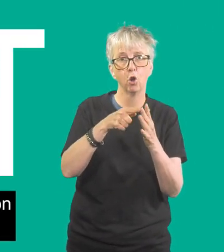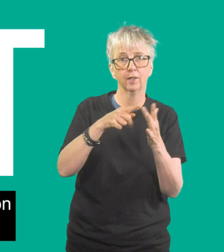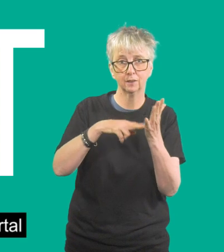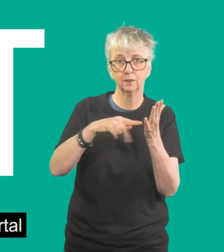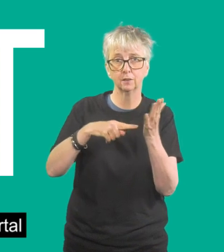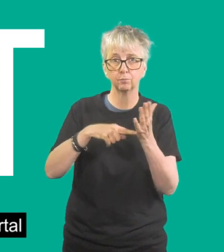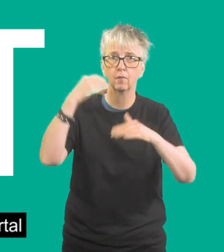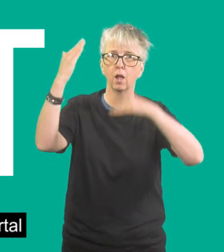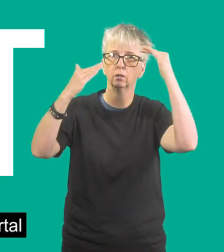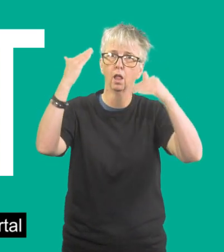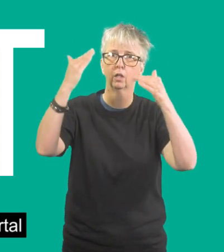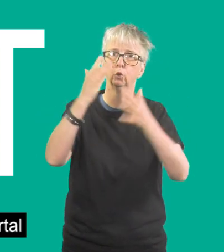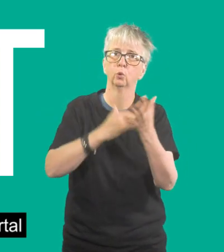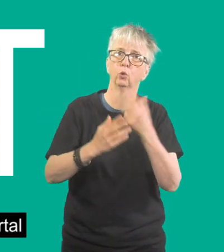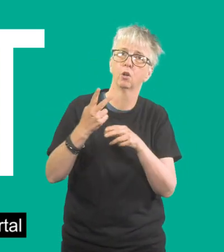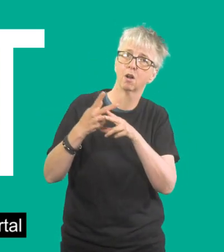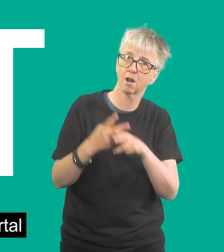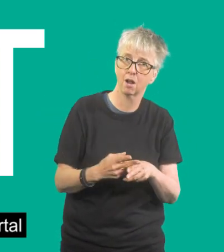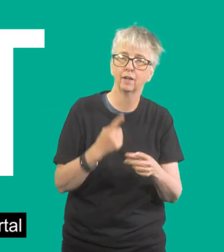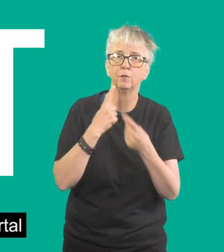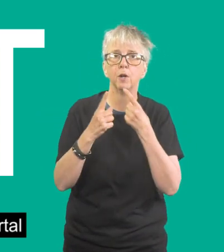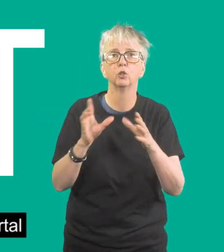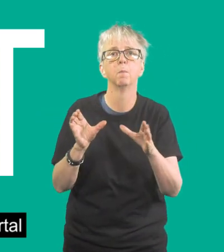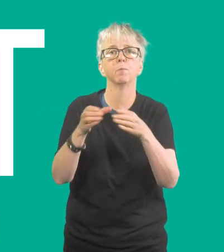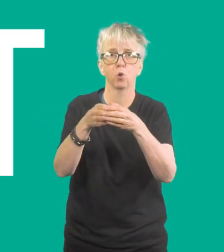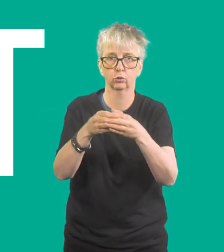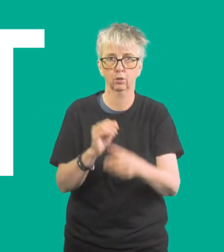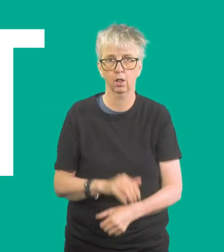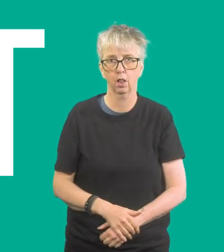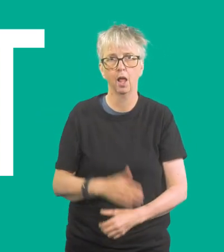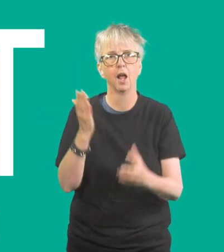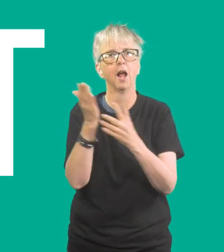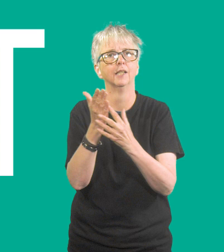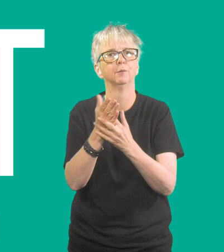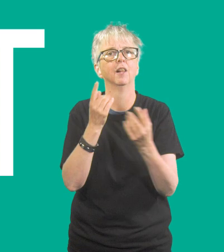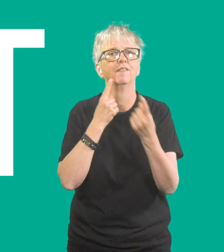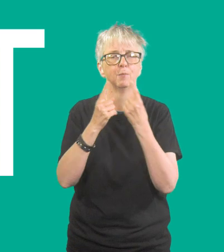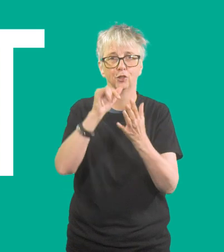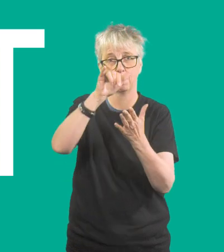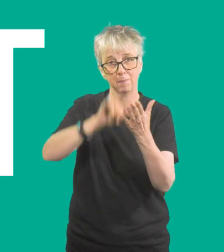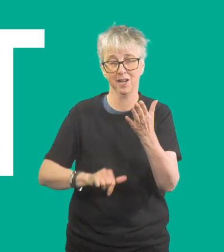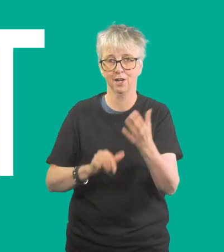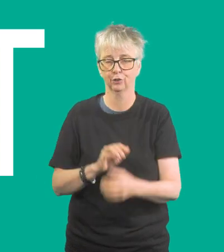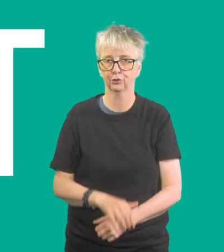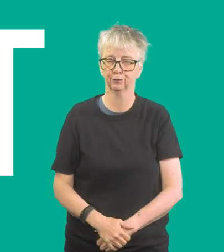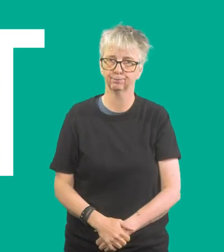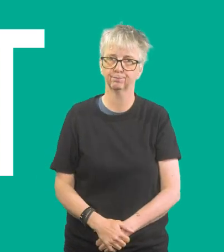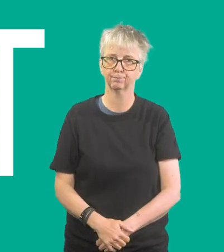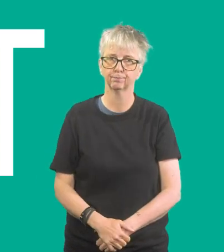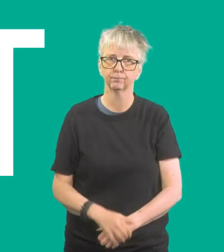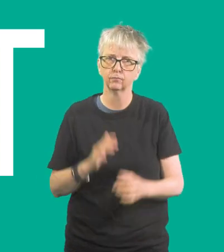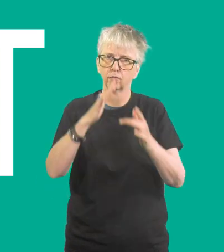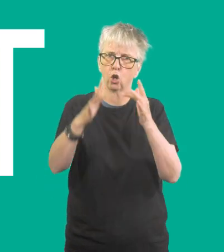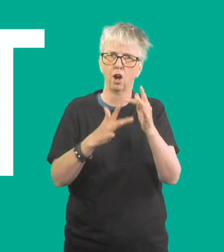on the SharePoint Adults Social Care Information Portal Accessible Information page.